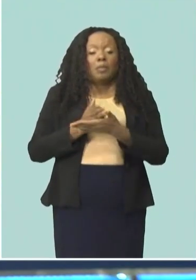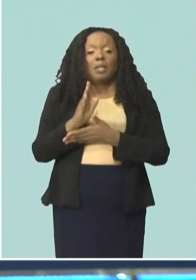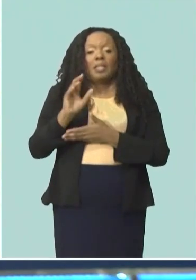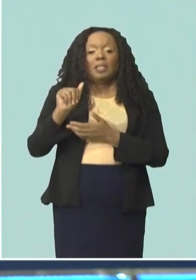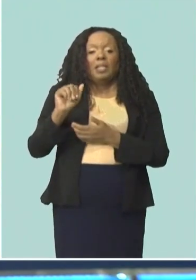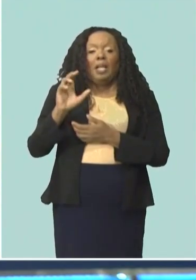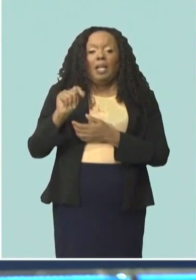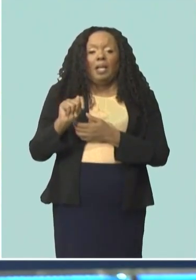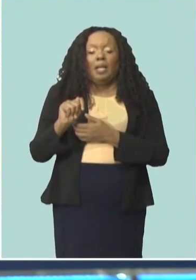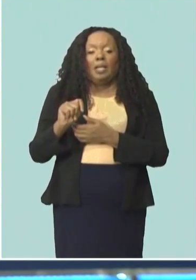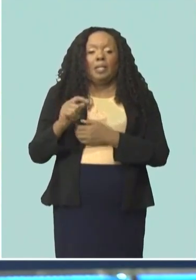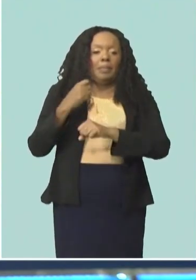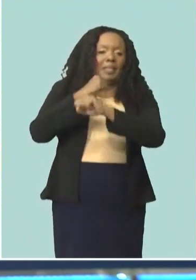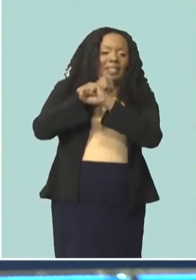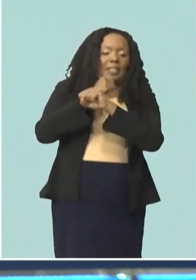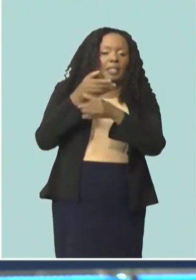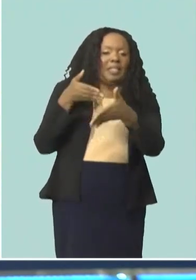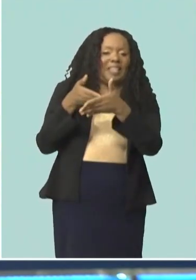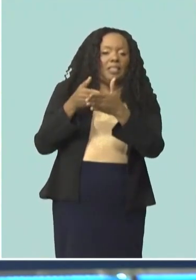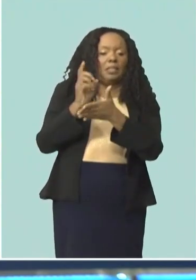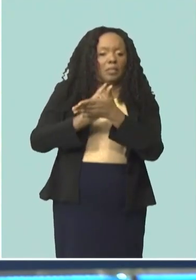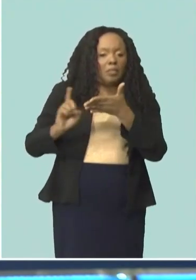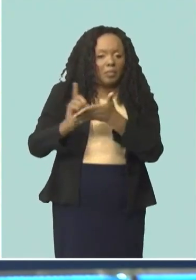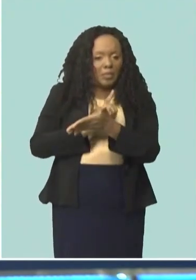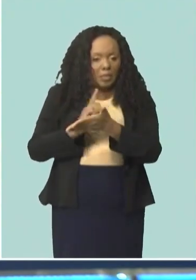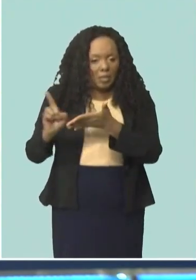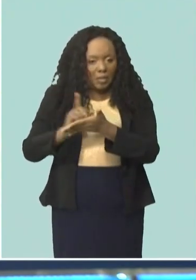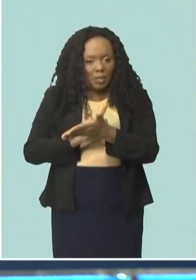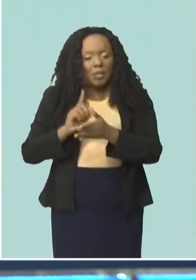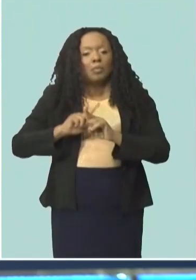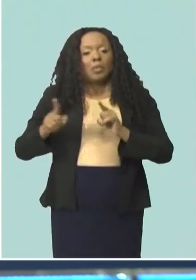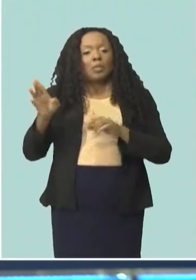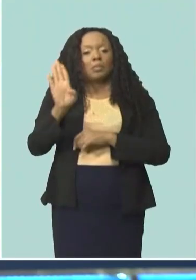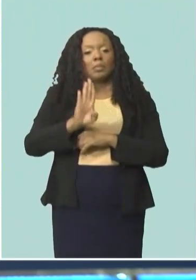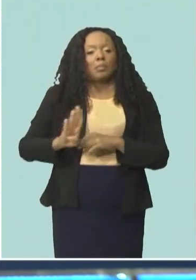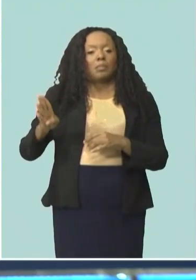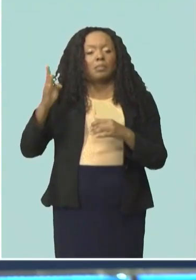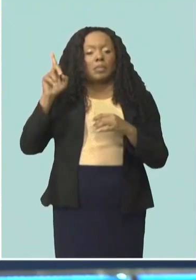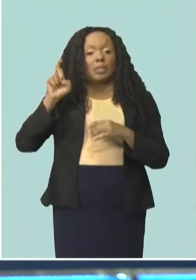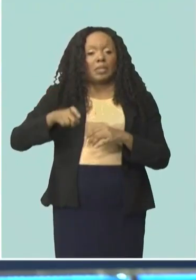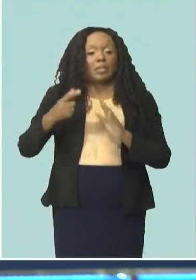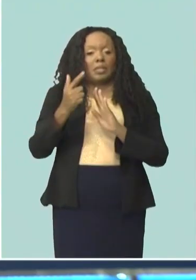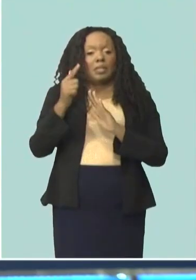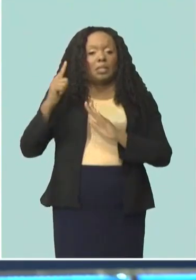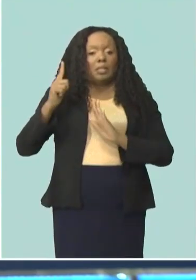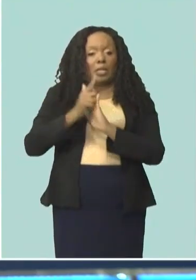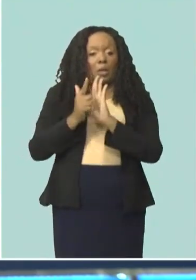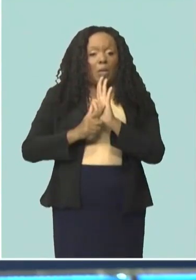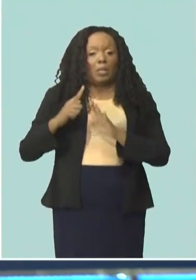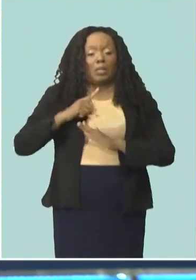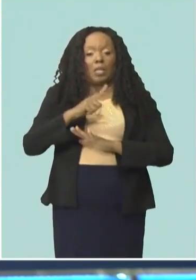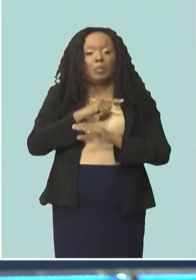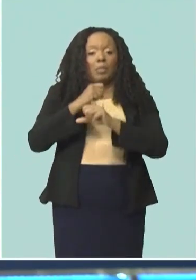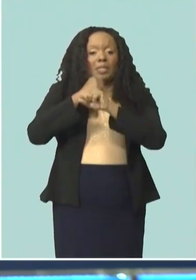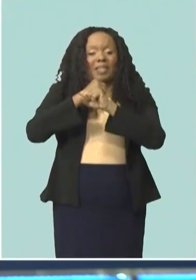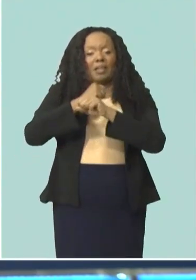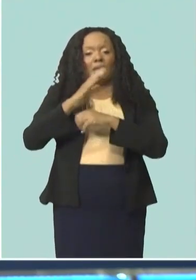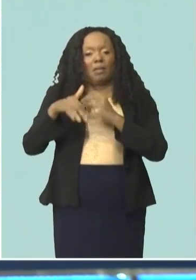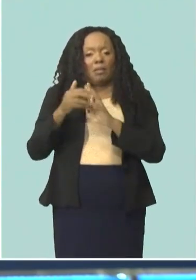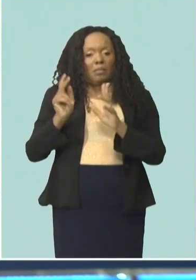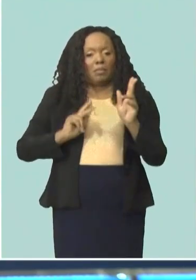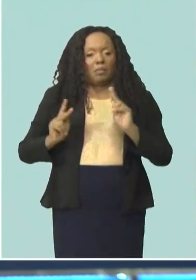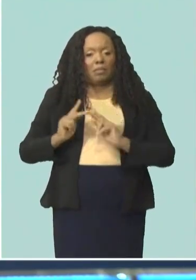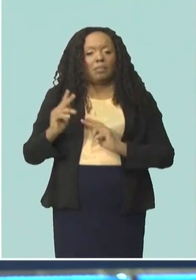against discrimination in the workplace, Barbados now needs legislation to protect citizens in other spheres of life. She's invited